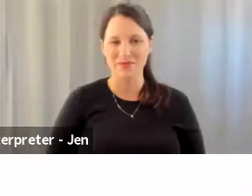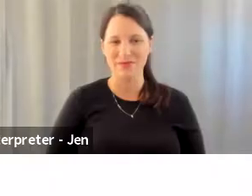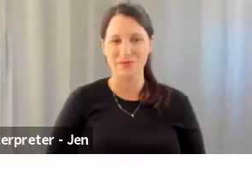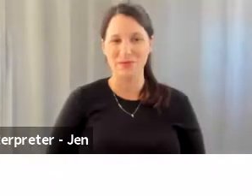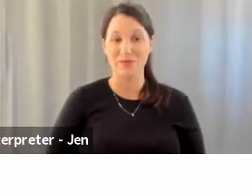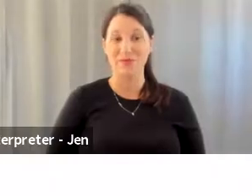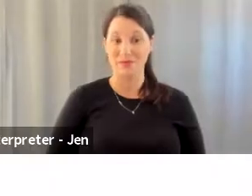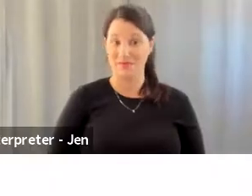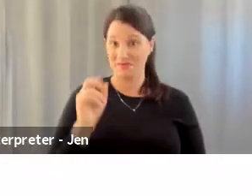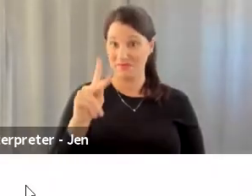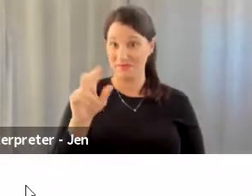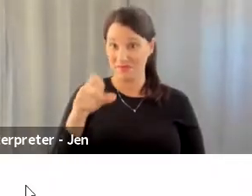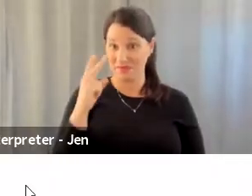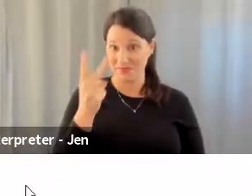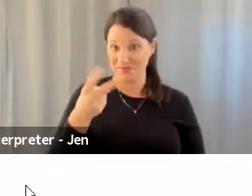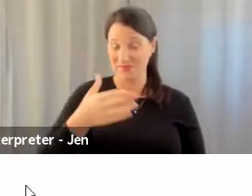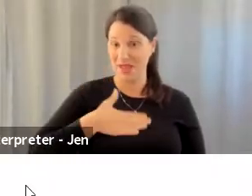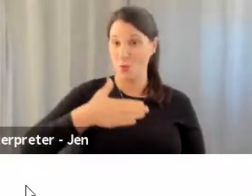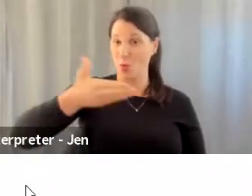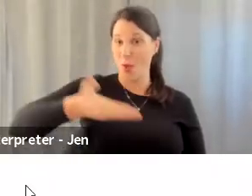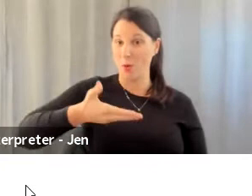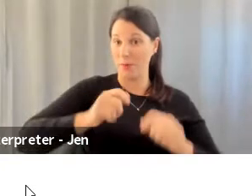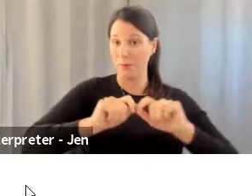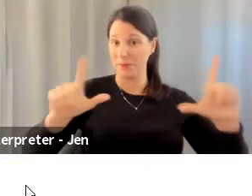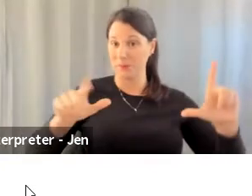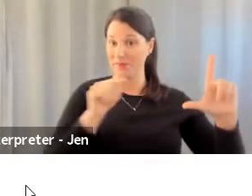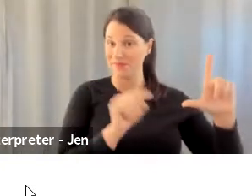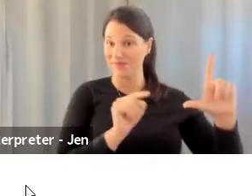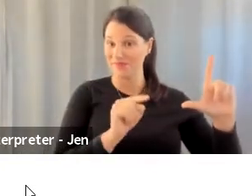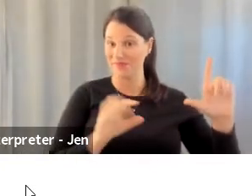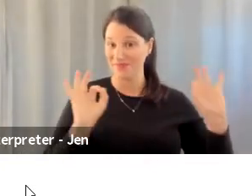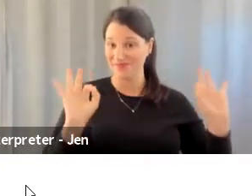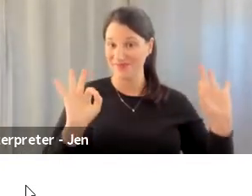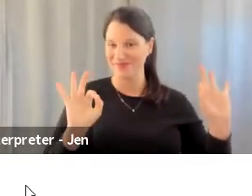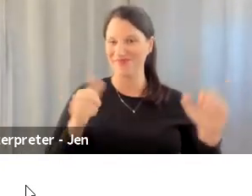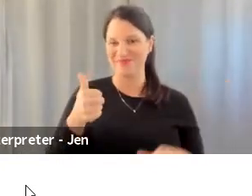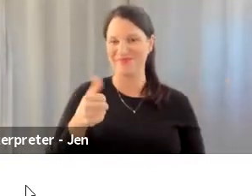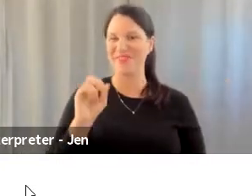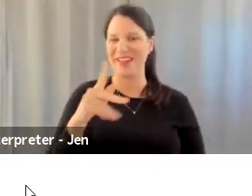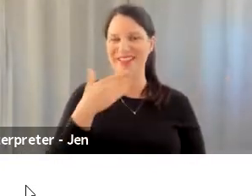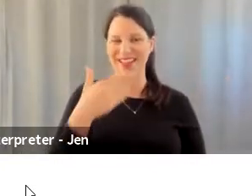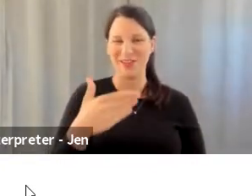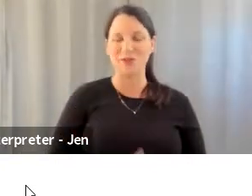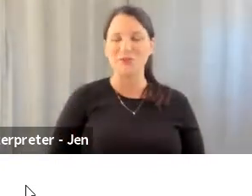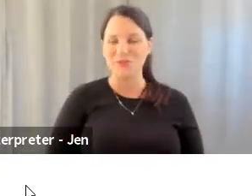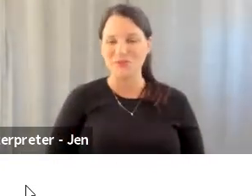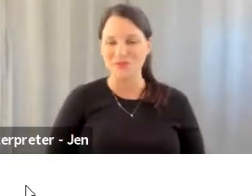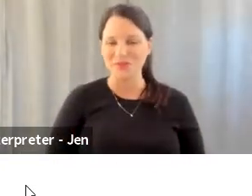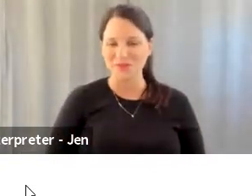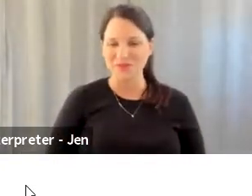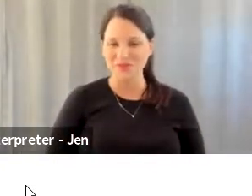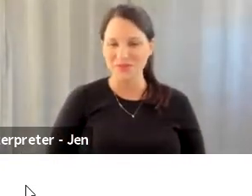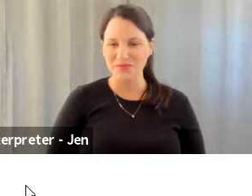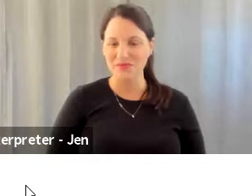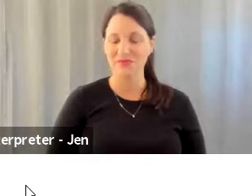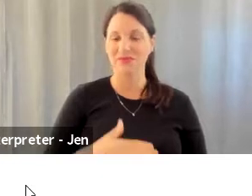Okay. Can everyone see my welcome slide? Okay, I see thumbs up from Andrea. Thank you. Okay, so again, my